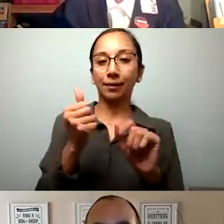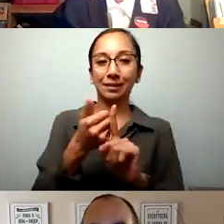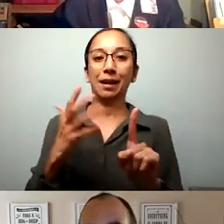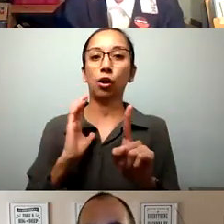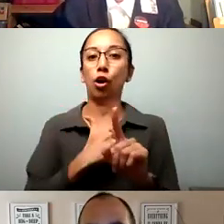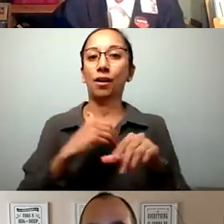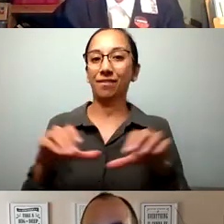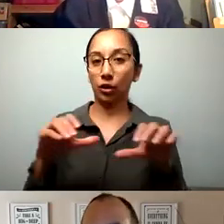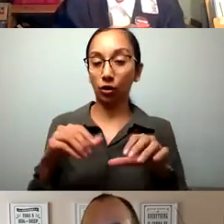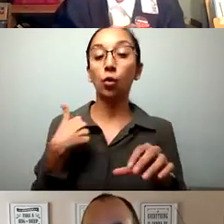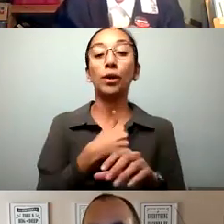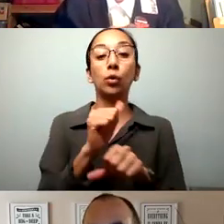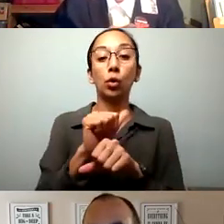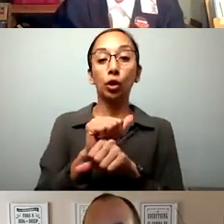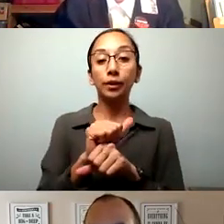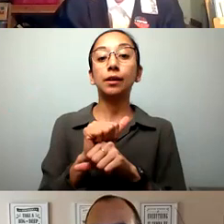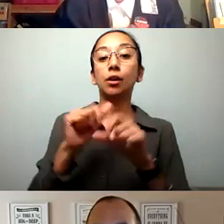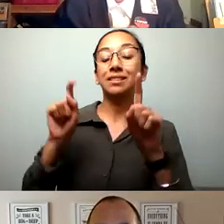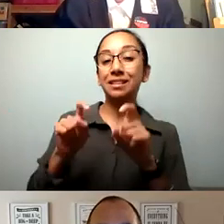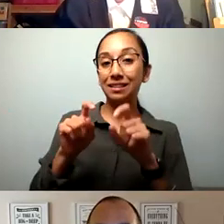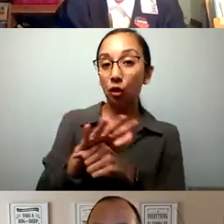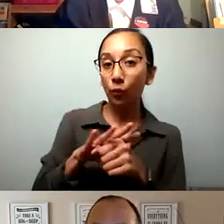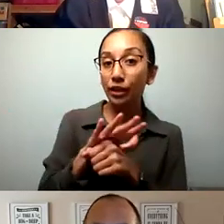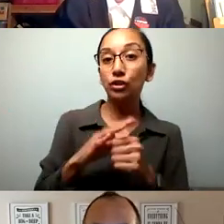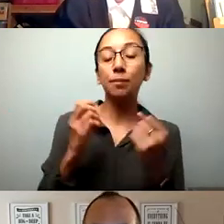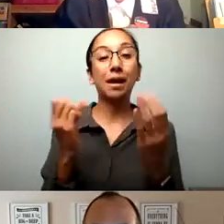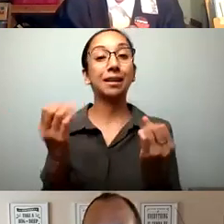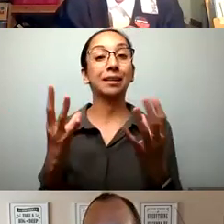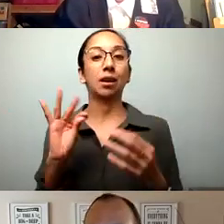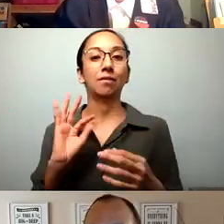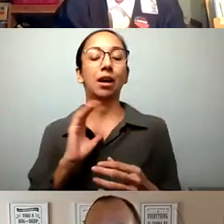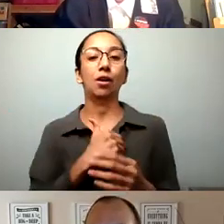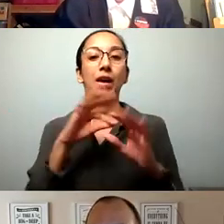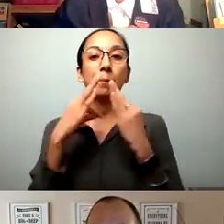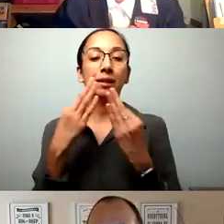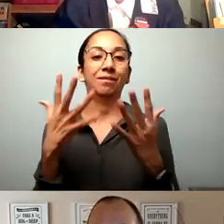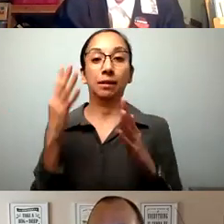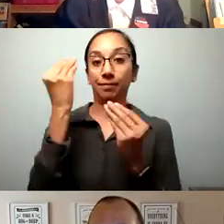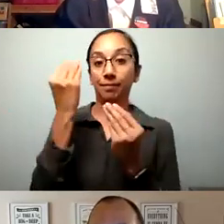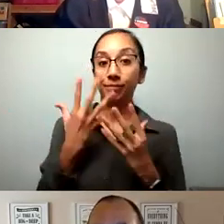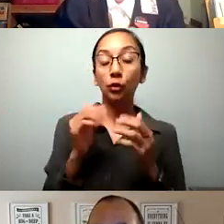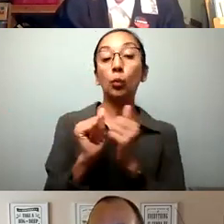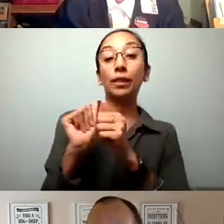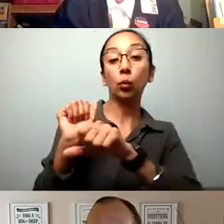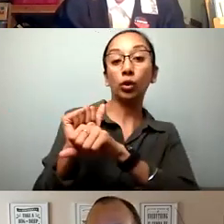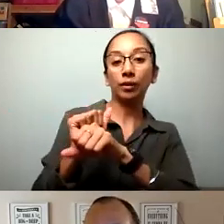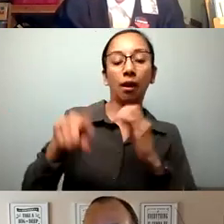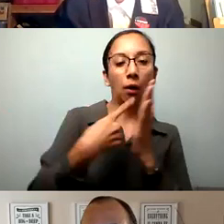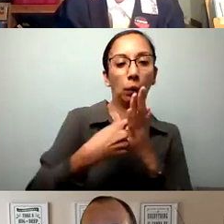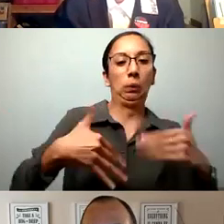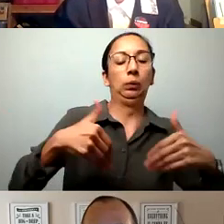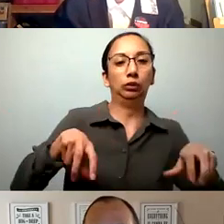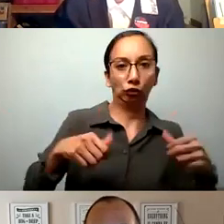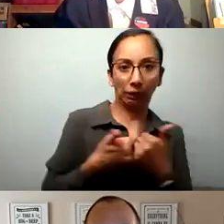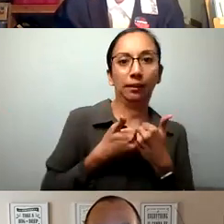on extending hours of certain testing locations. Many of our families have informed us that, you know, with working hours, it's challenging to try to